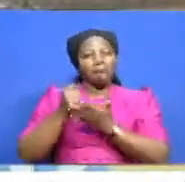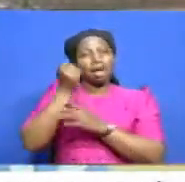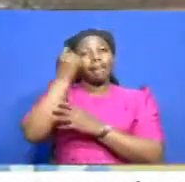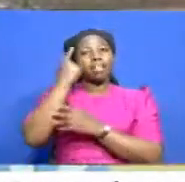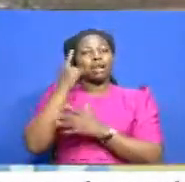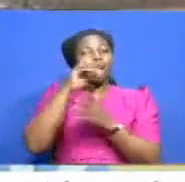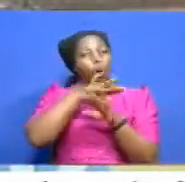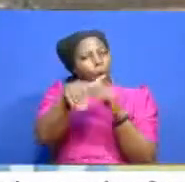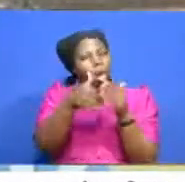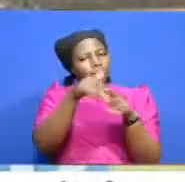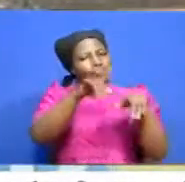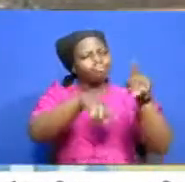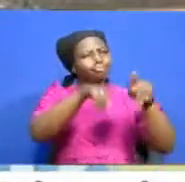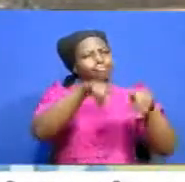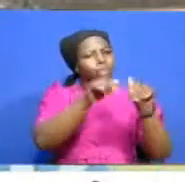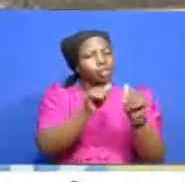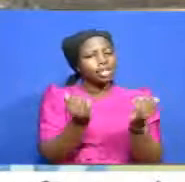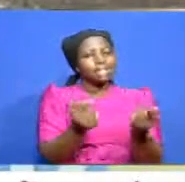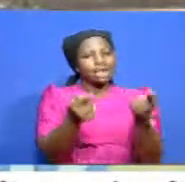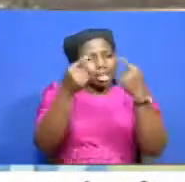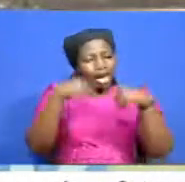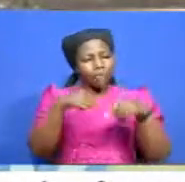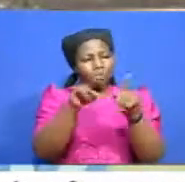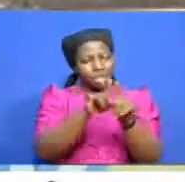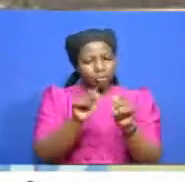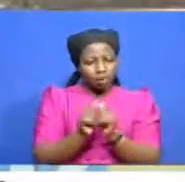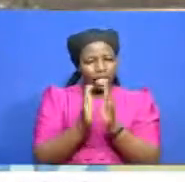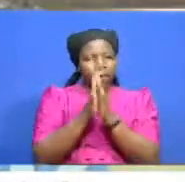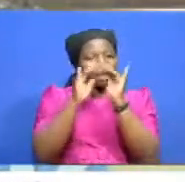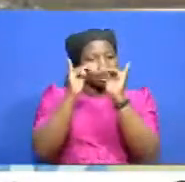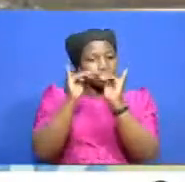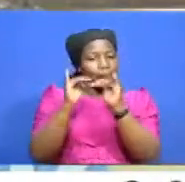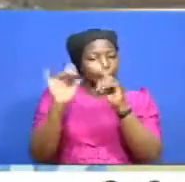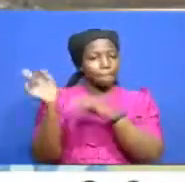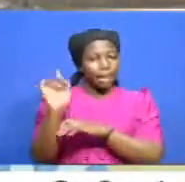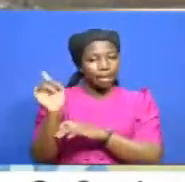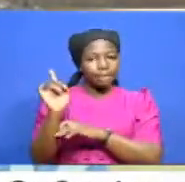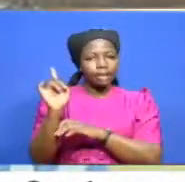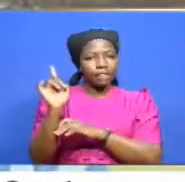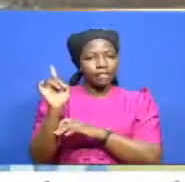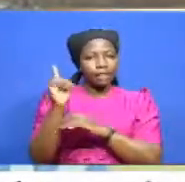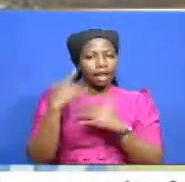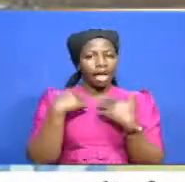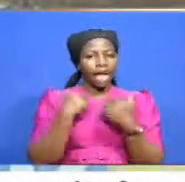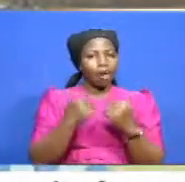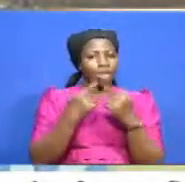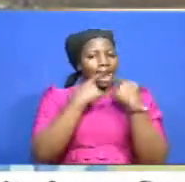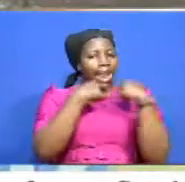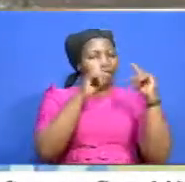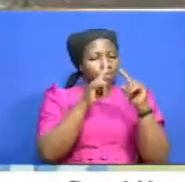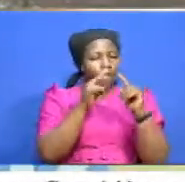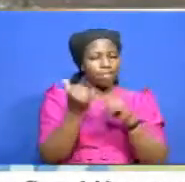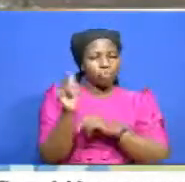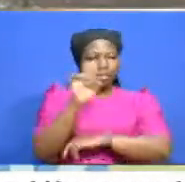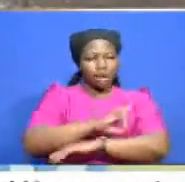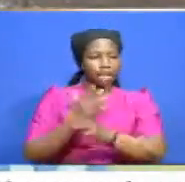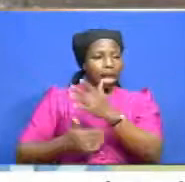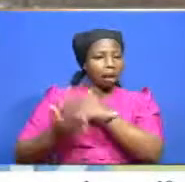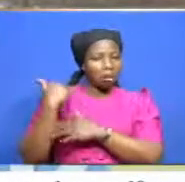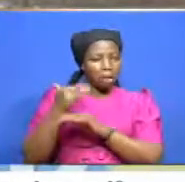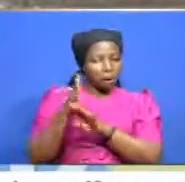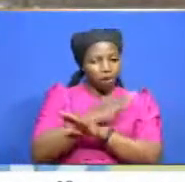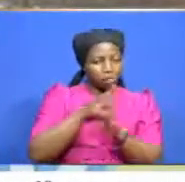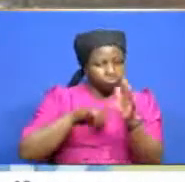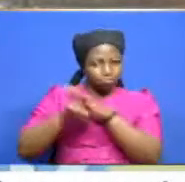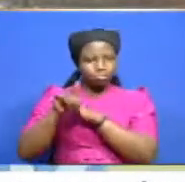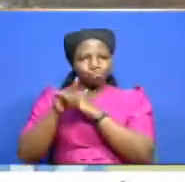new directions that were issued by the Ministry of Health just a few days ago. And gentlemen, earlier before we went to the Milimani Law Courts,